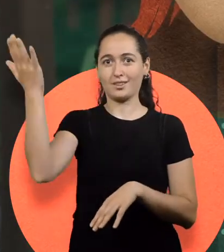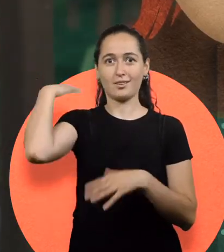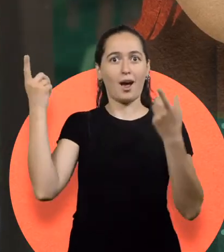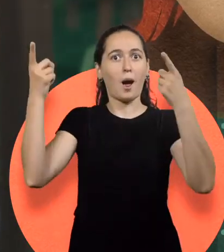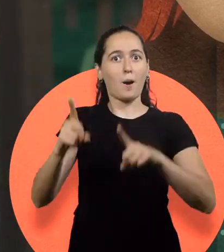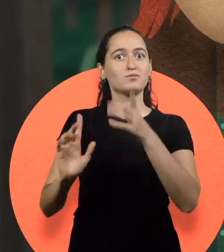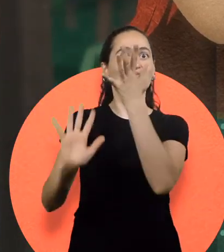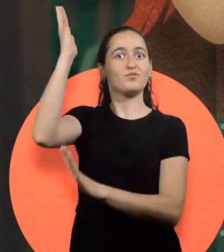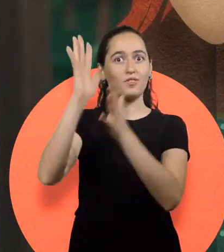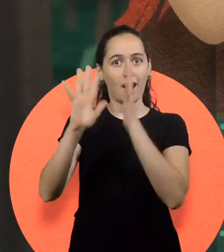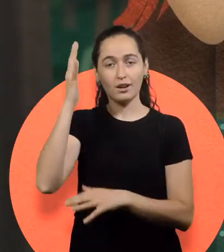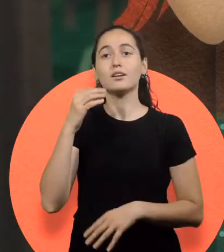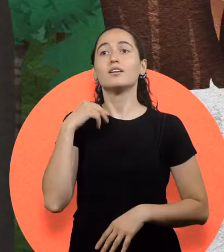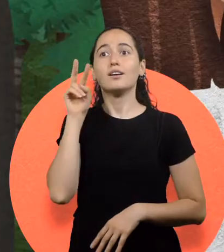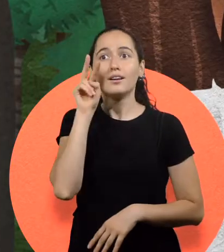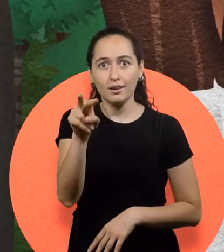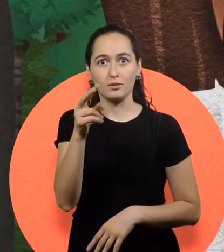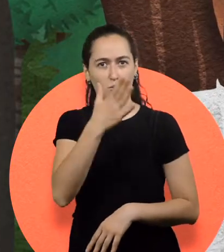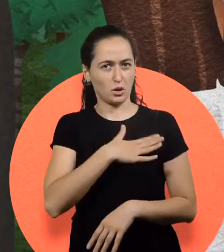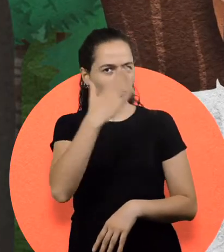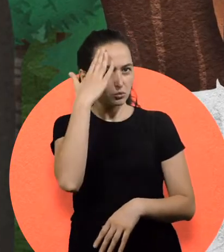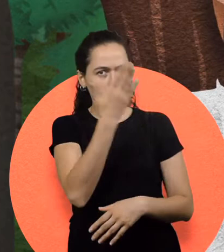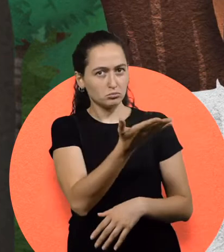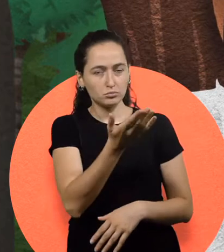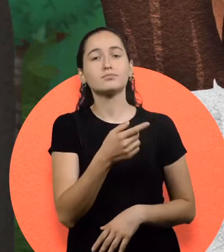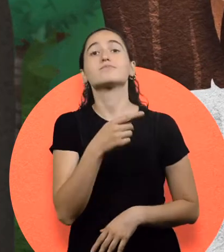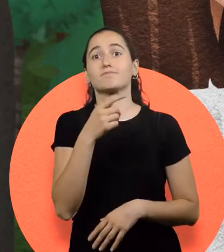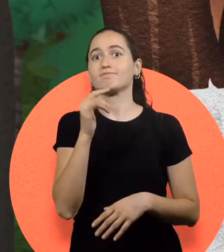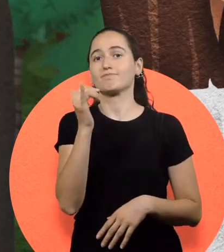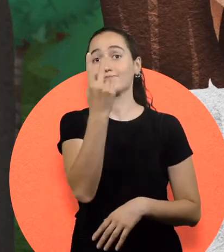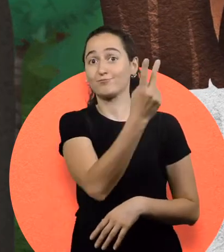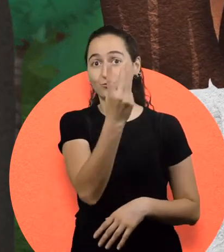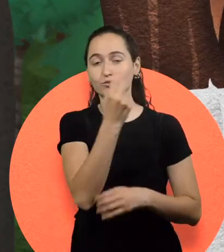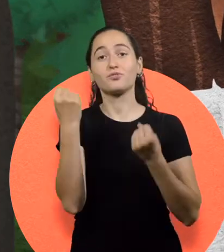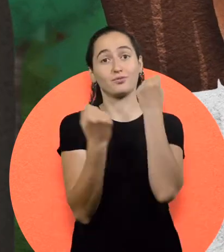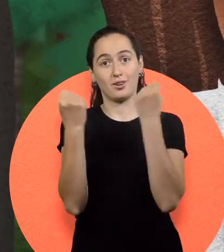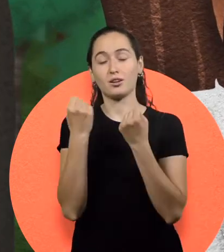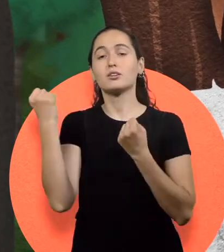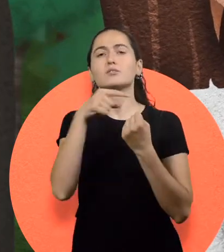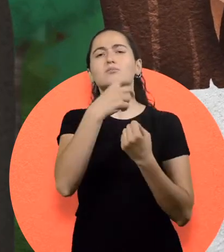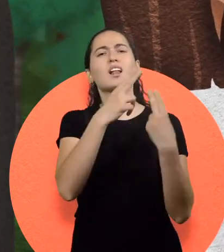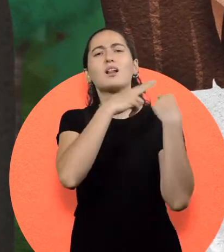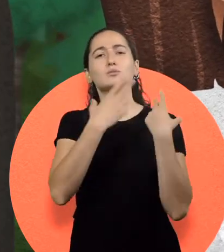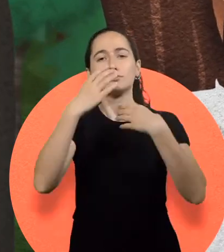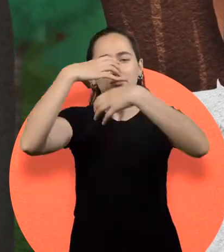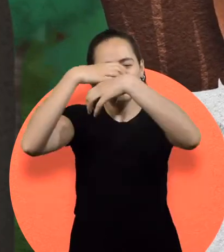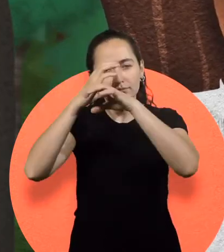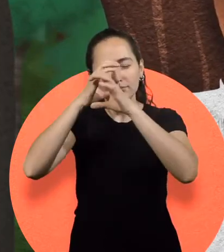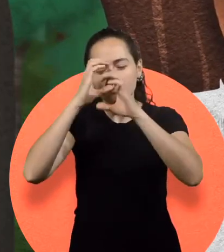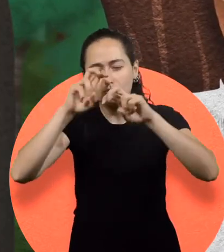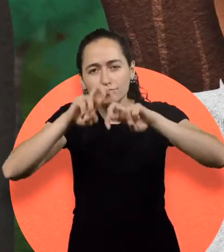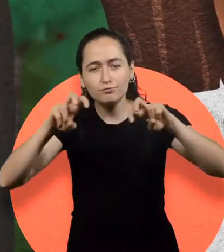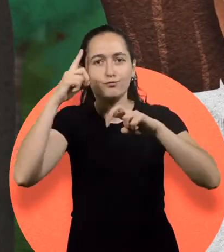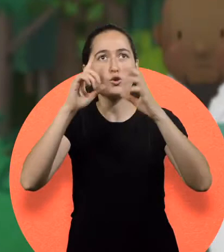you, by any chance, go to the forest in your car? Yes, I'm a scientist from the Forestry Investigation Centre. I was there on the day the